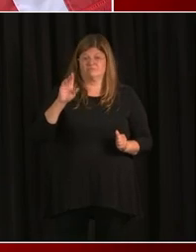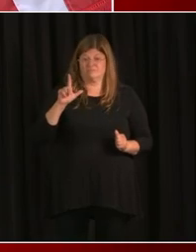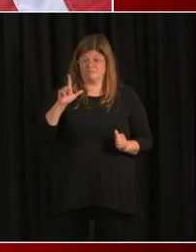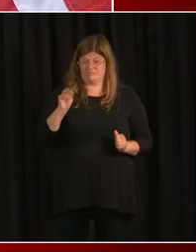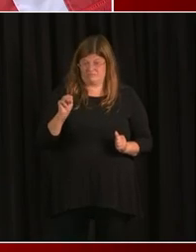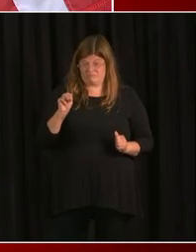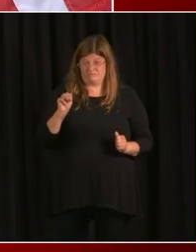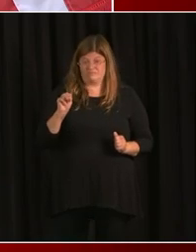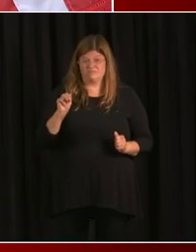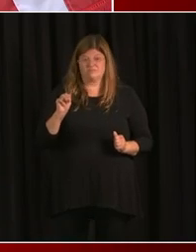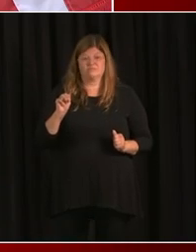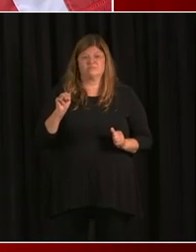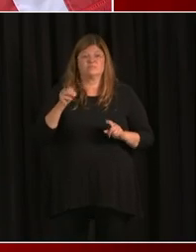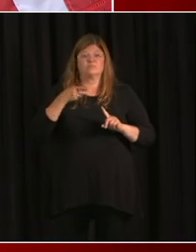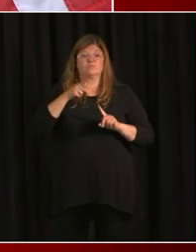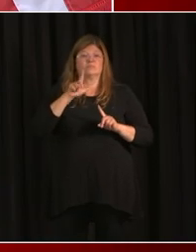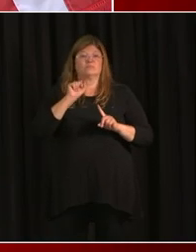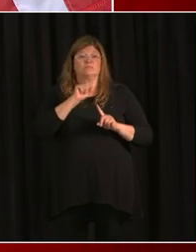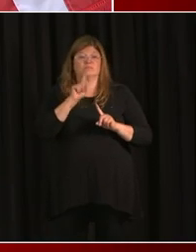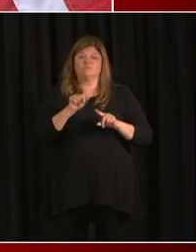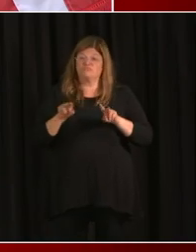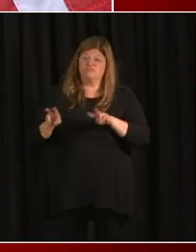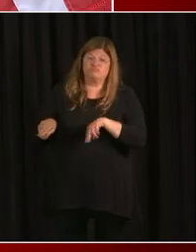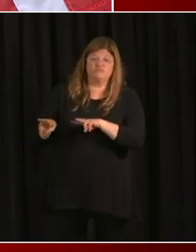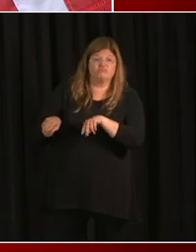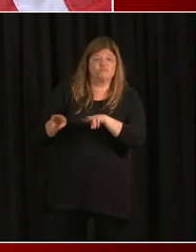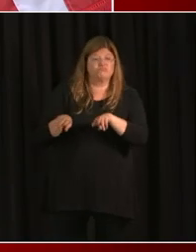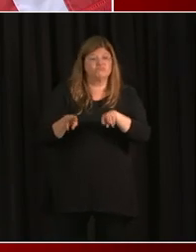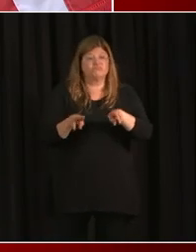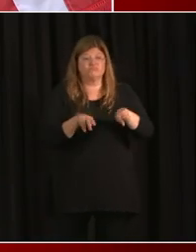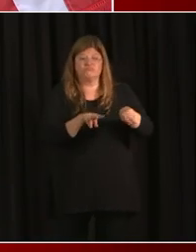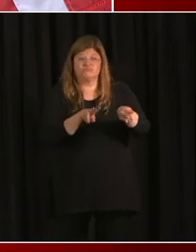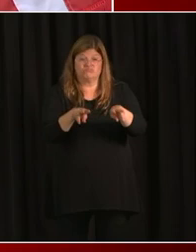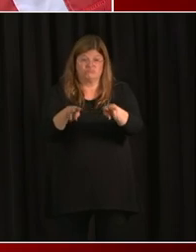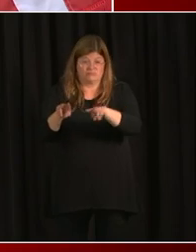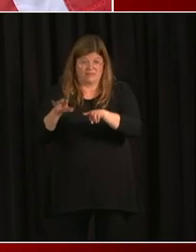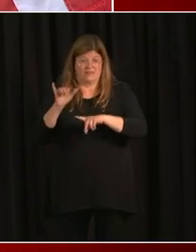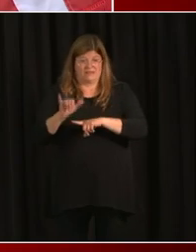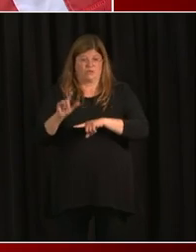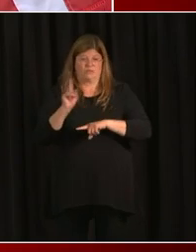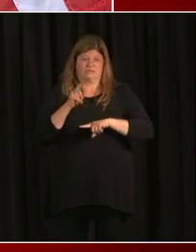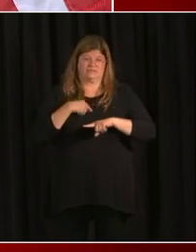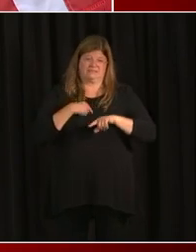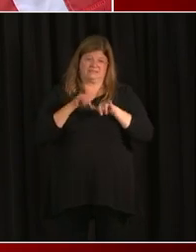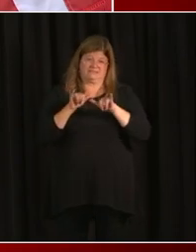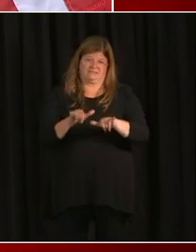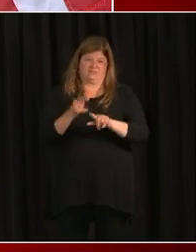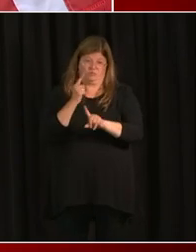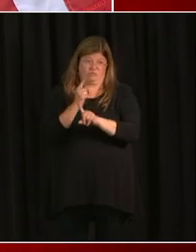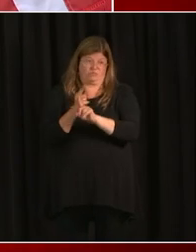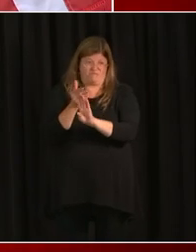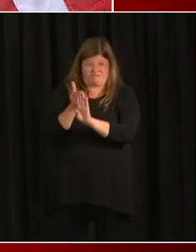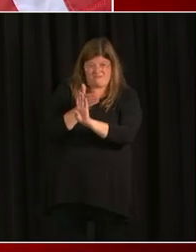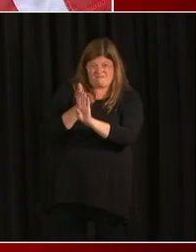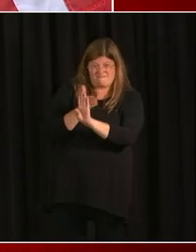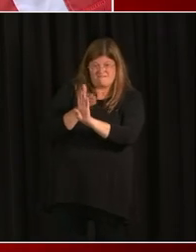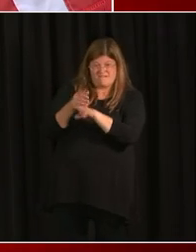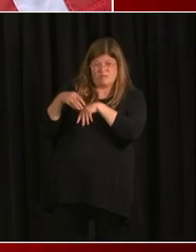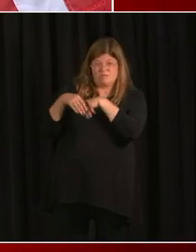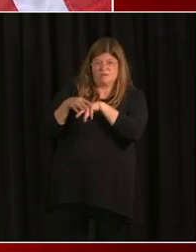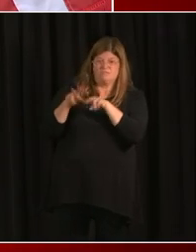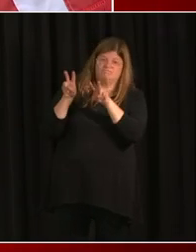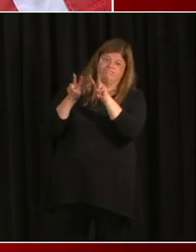kind of looked around and he said, that's where I stayed right before the march and looking at the